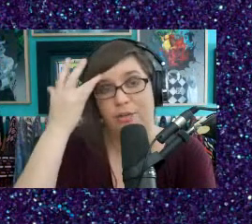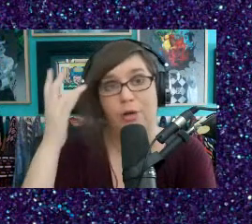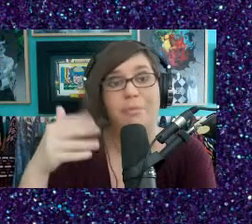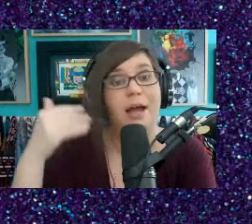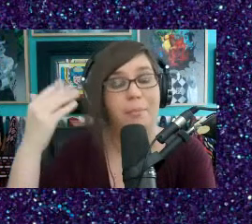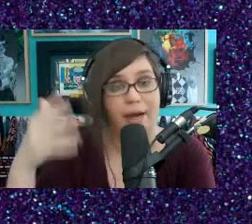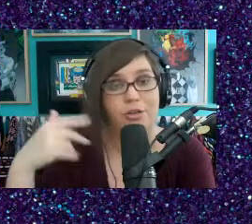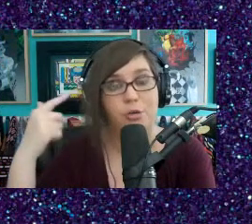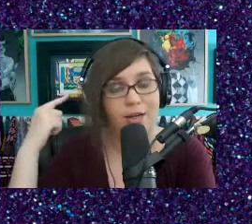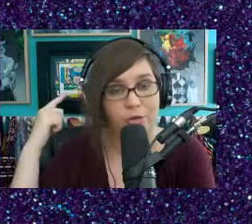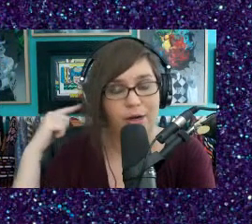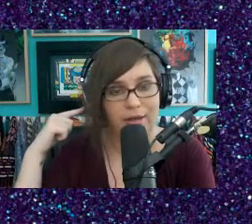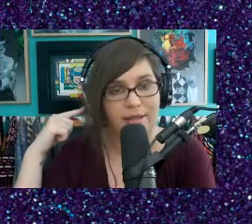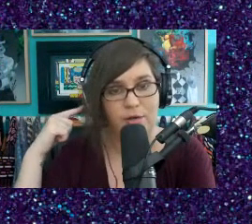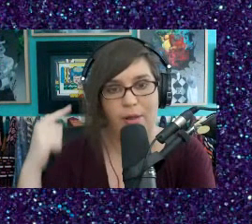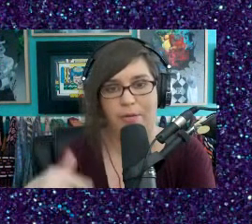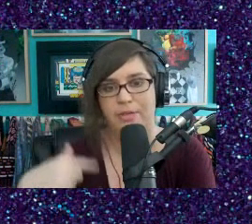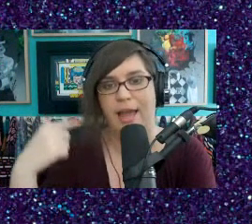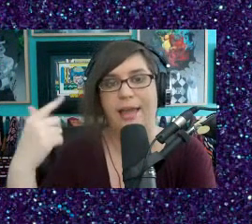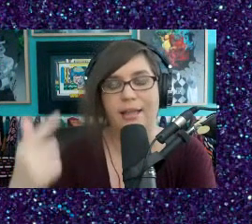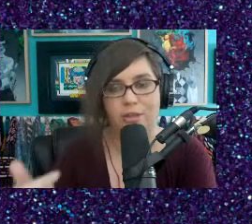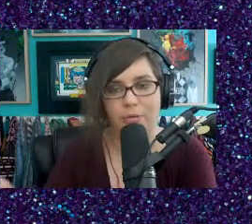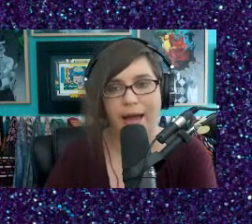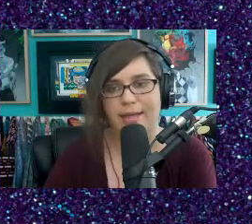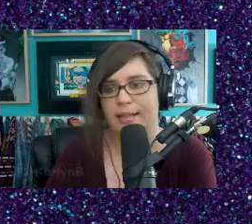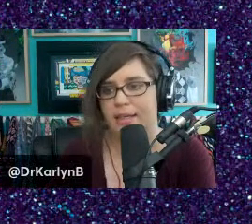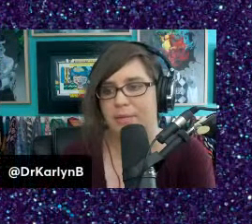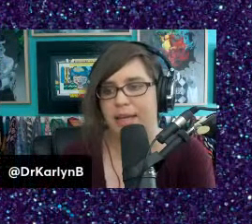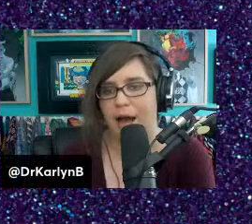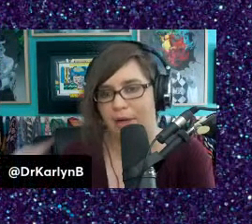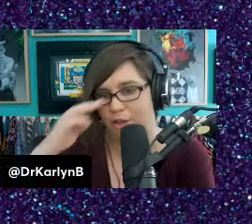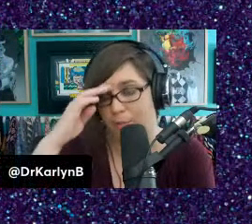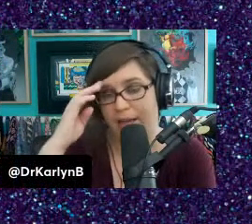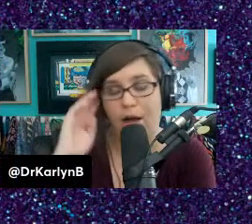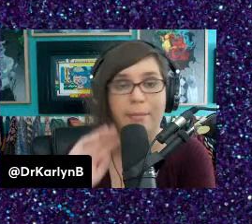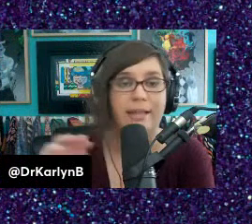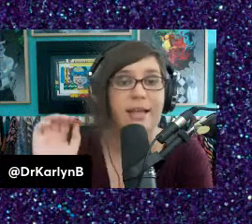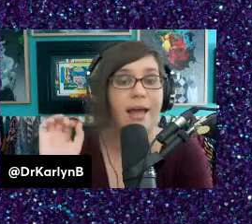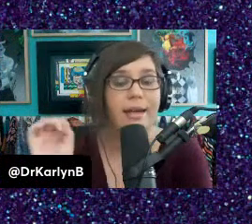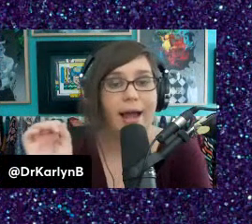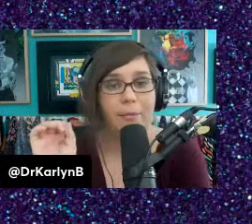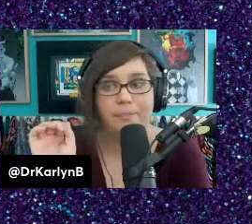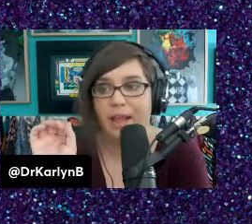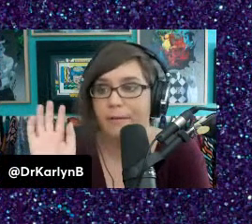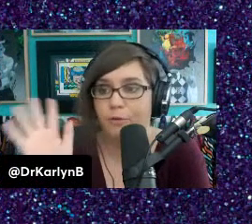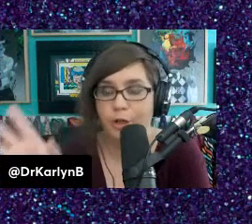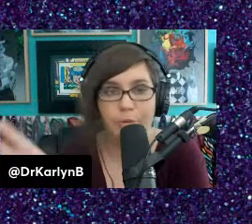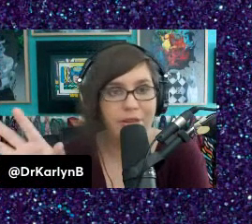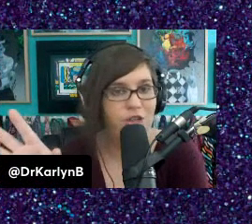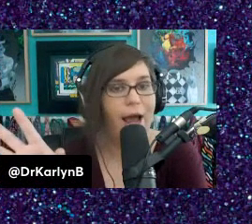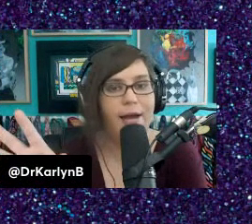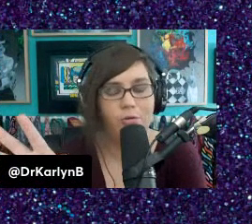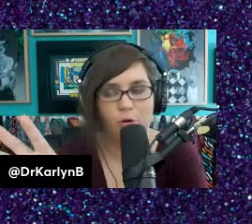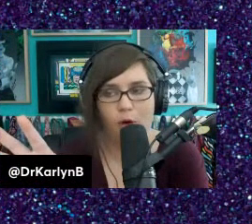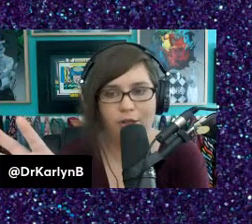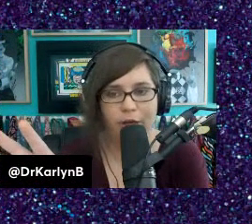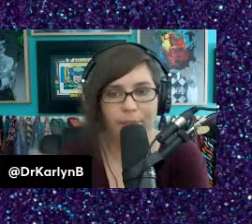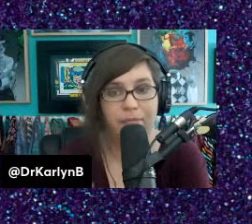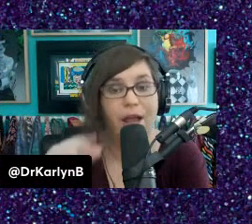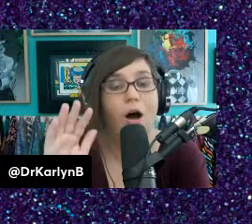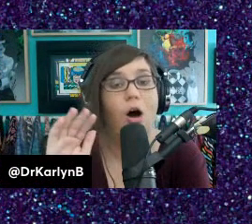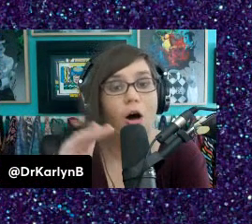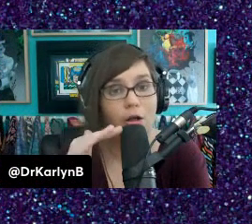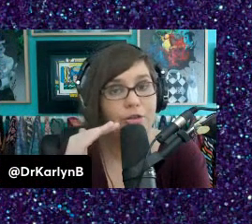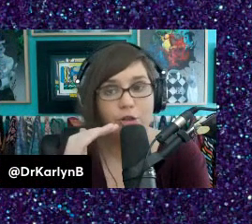I'm going to disrupt, but I do actually want to listen to what they're saying. And so that tends to be how I show my comments. Now, for you in the chat who are